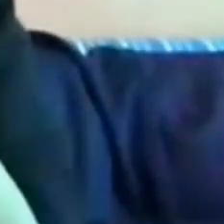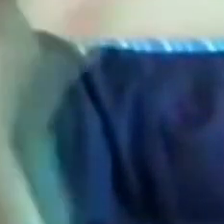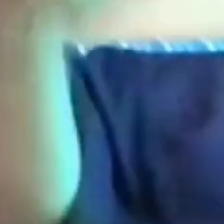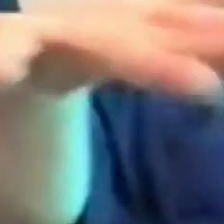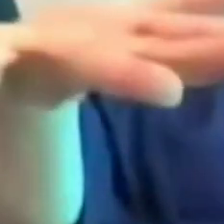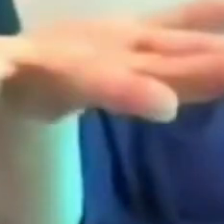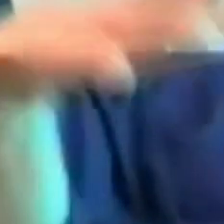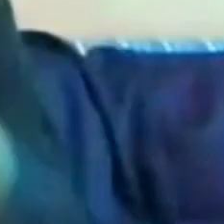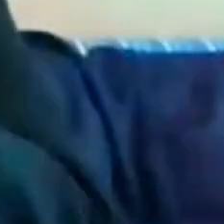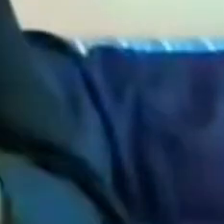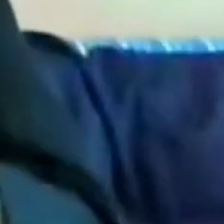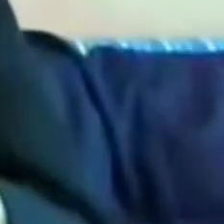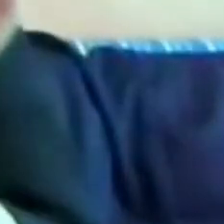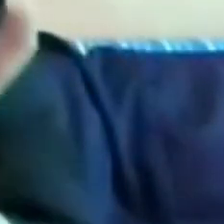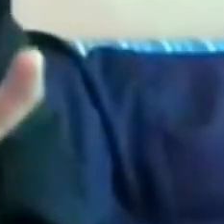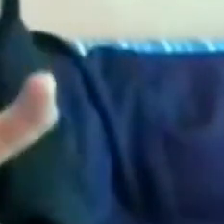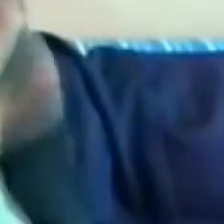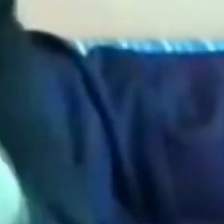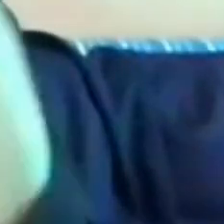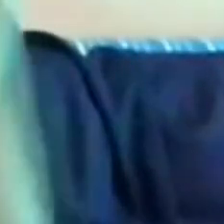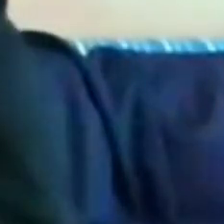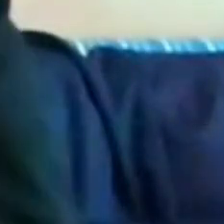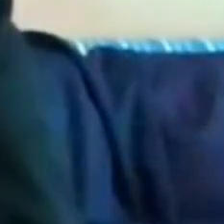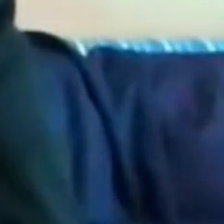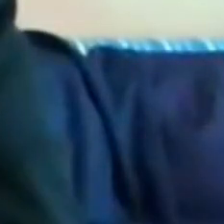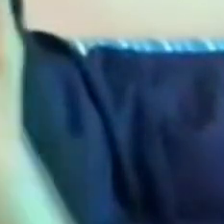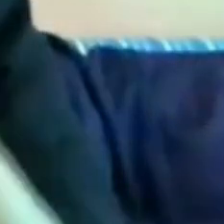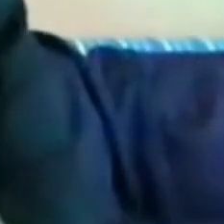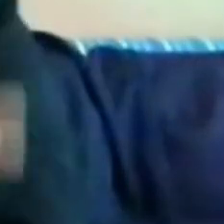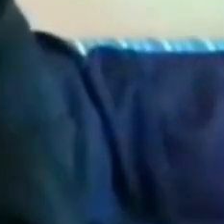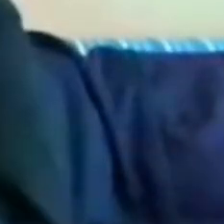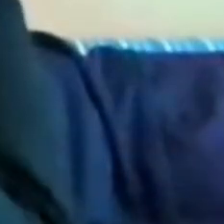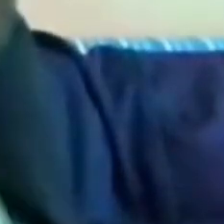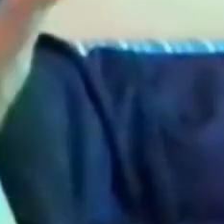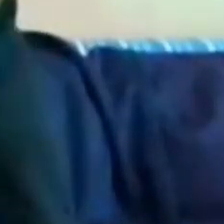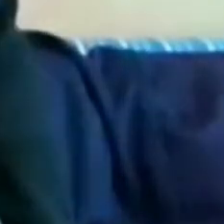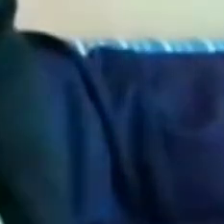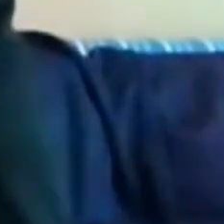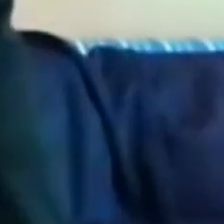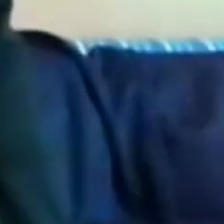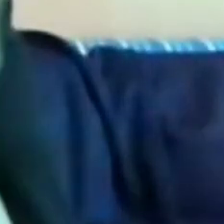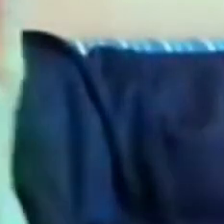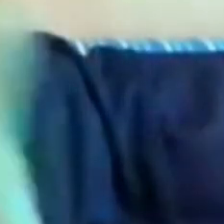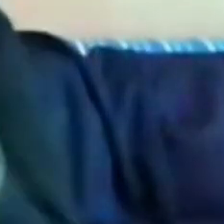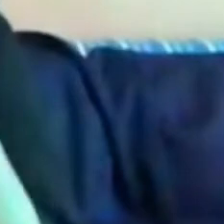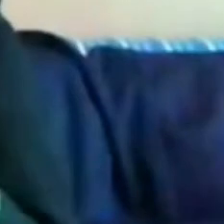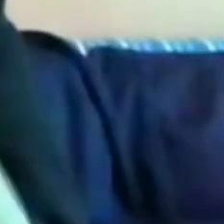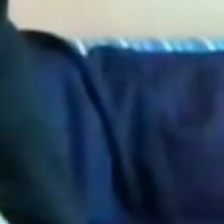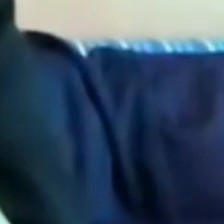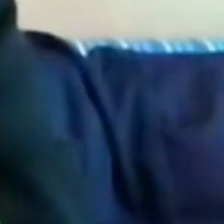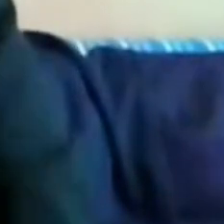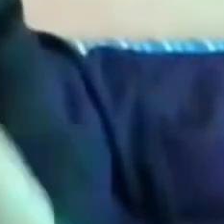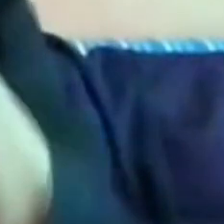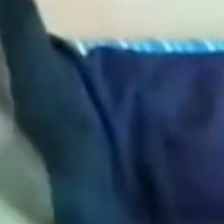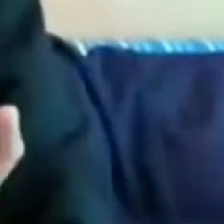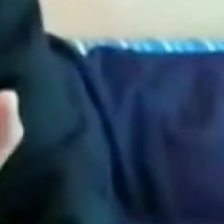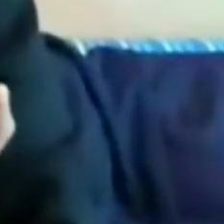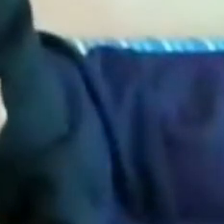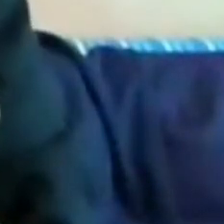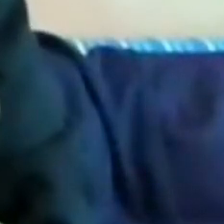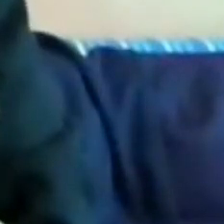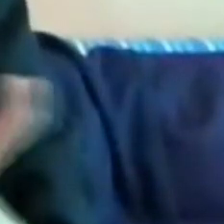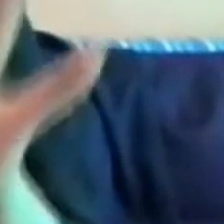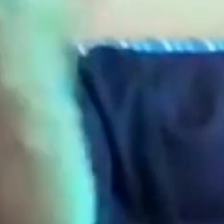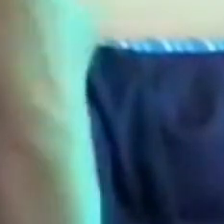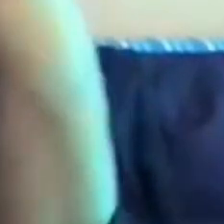to corrections. In this regard, does the Department Rehabilitation Programme